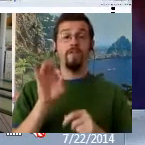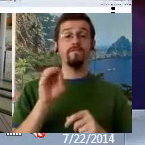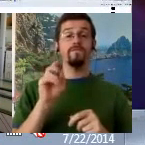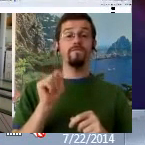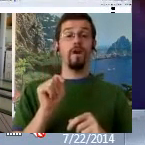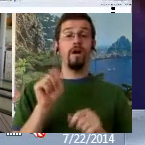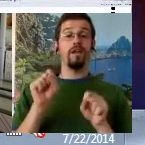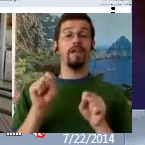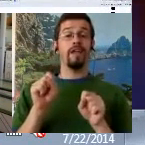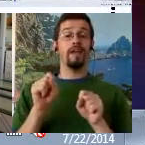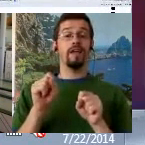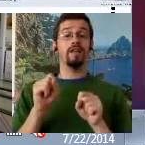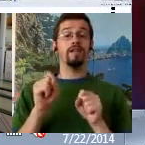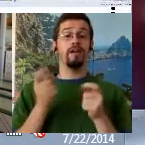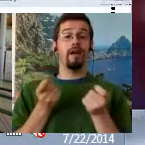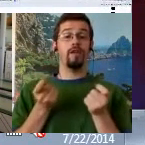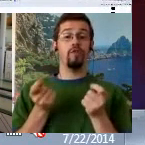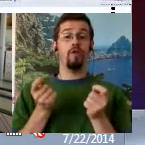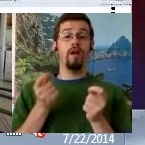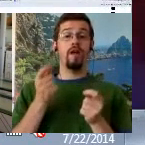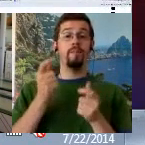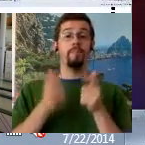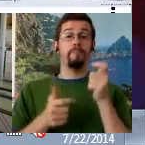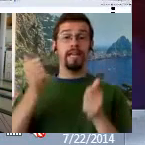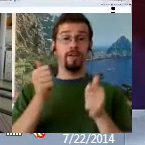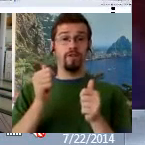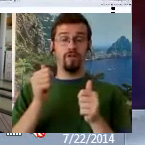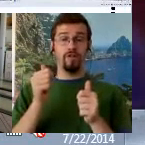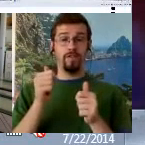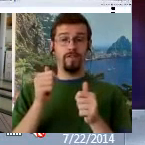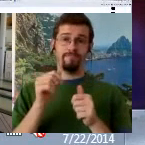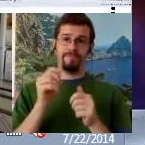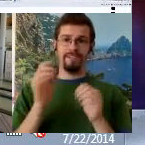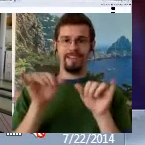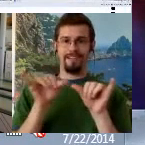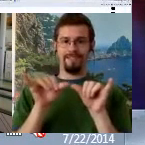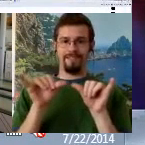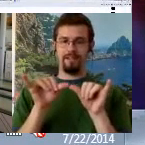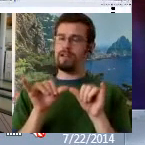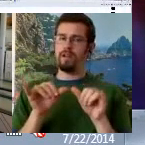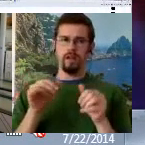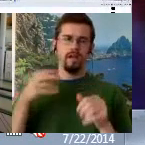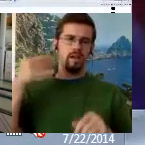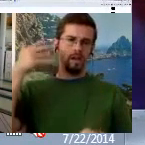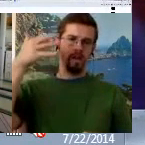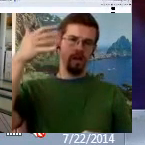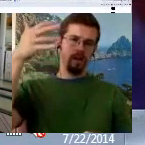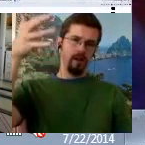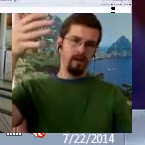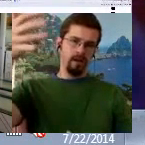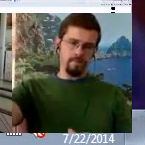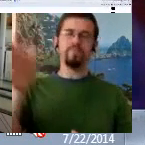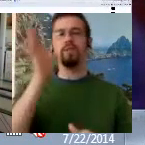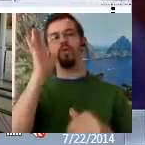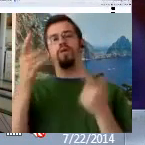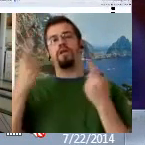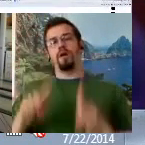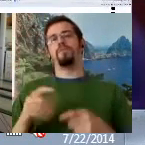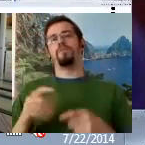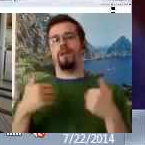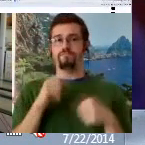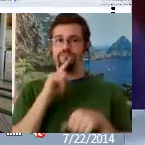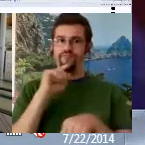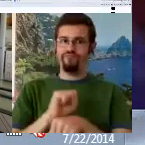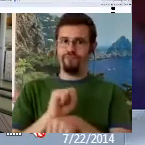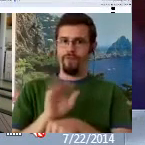characters or bigger collections, this is going to get easier, and it's only a matter of time before we have a font, and that way we